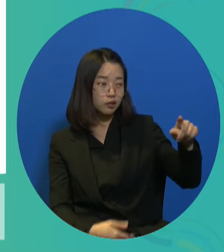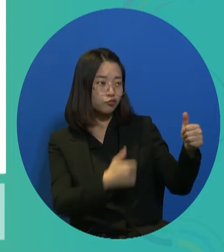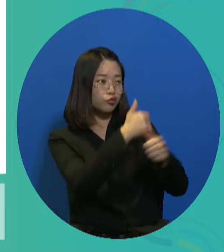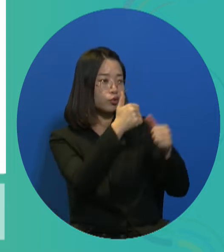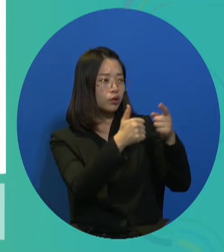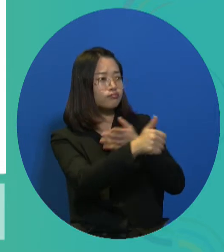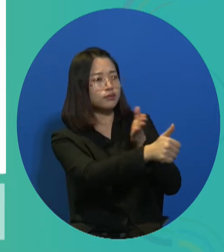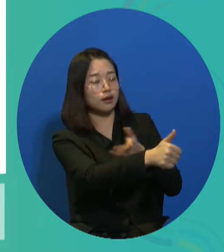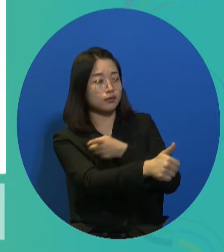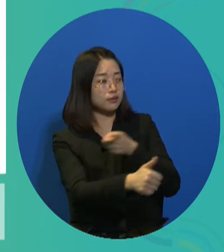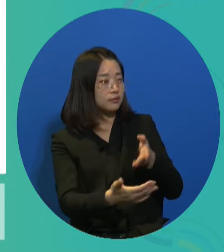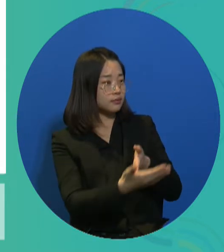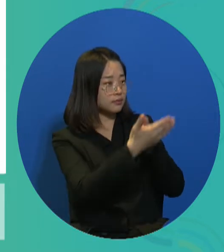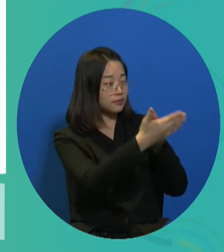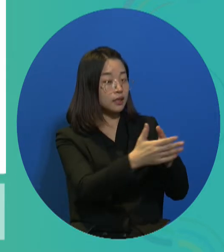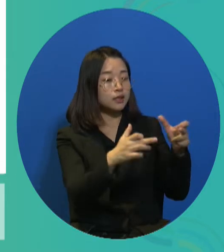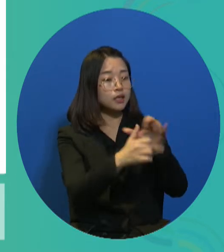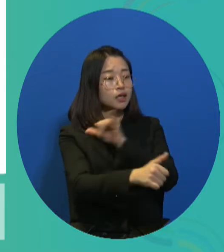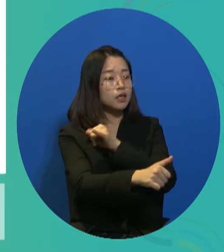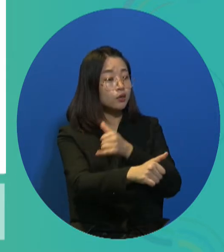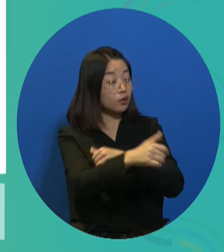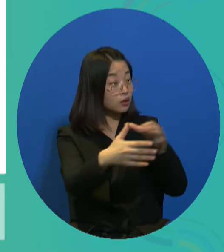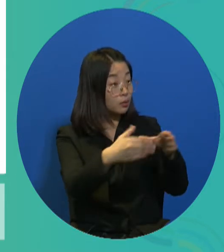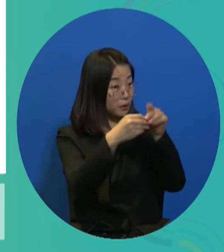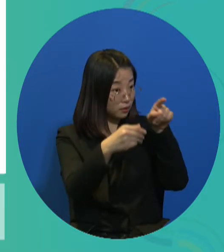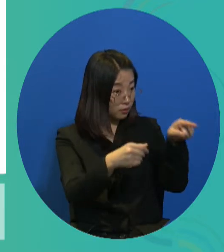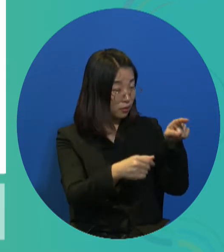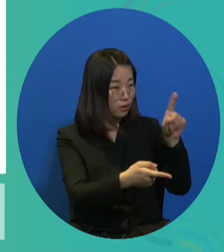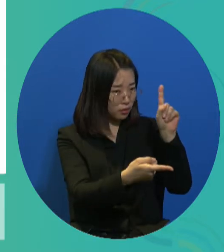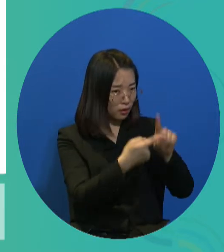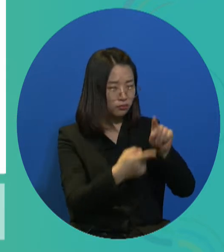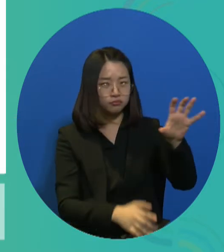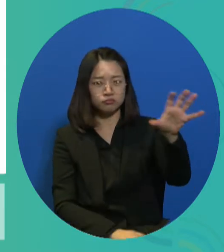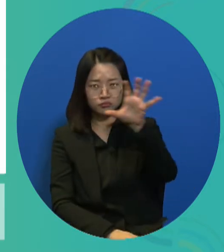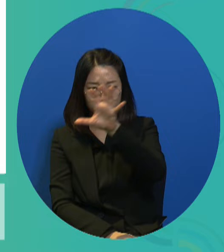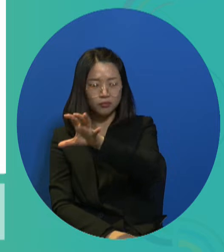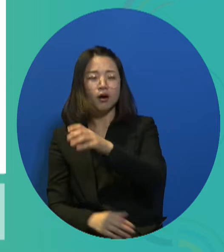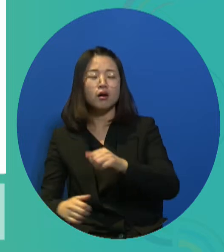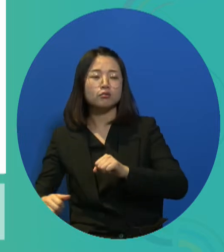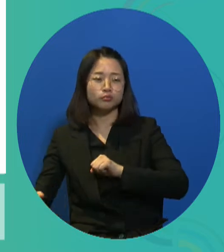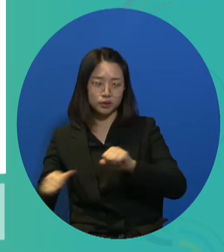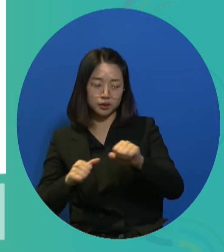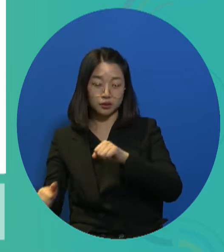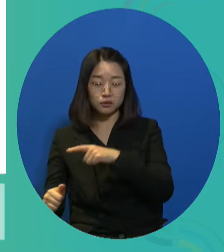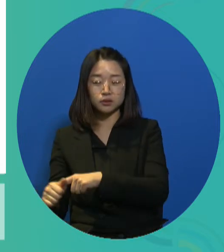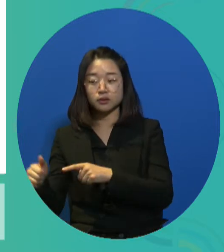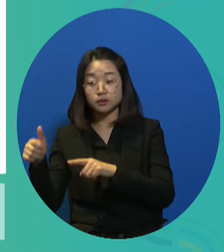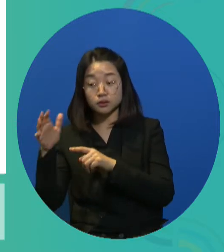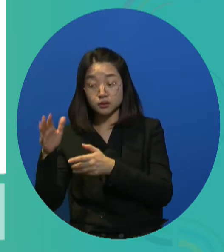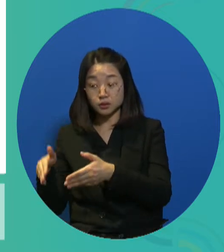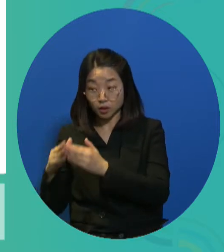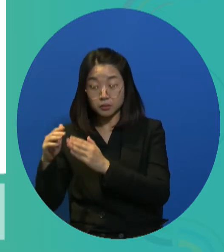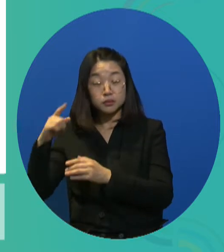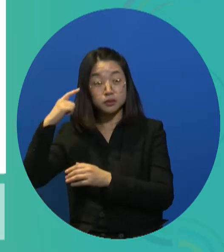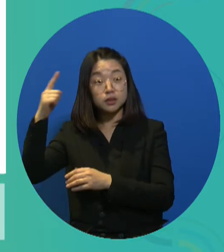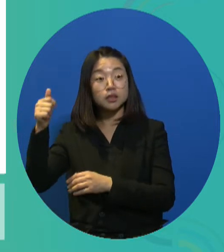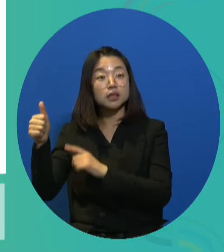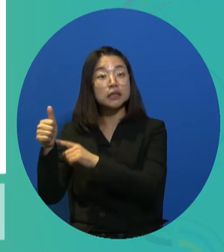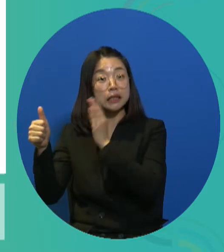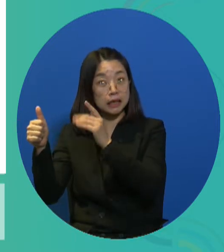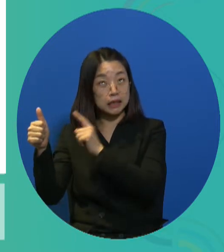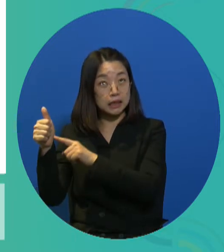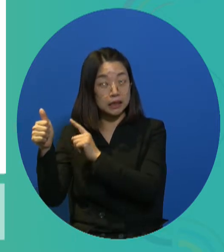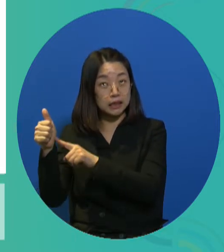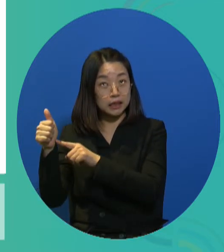first ever special inquiry under the optional protocol. It took about 3 years